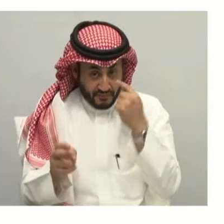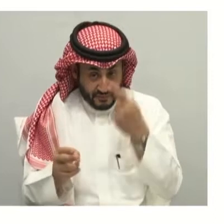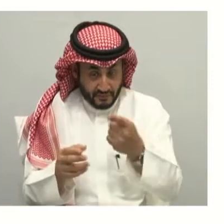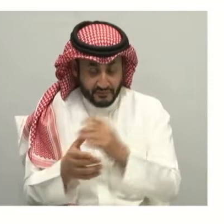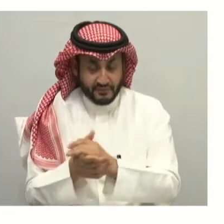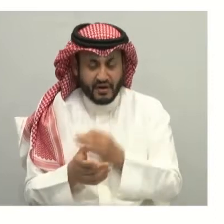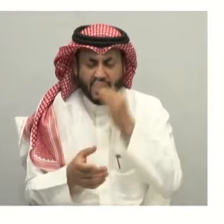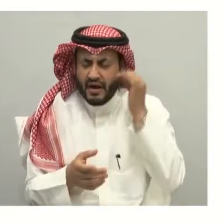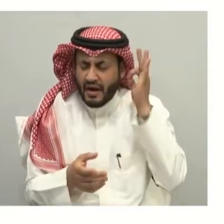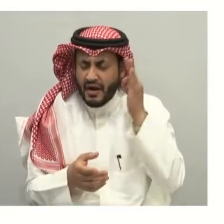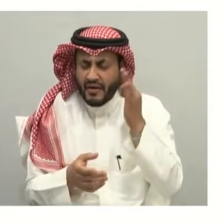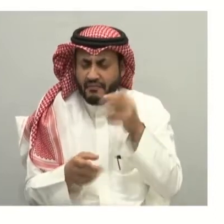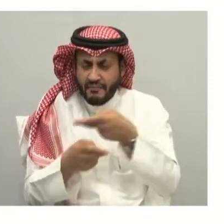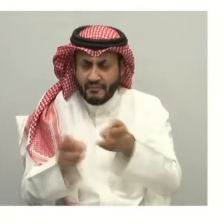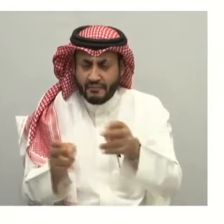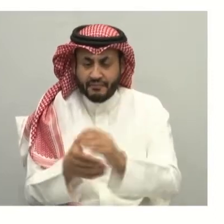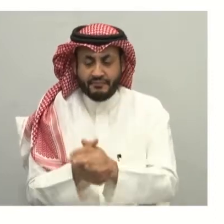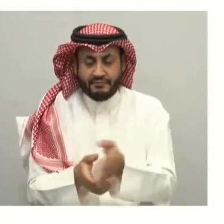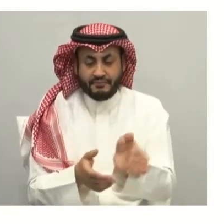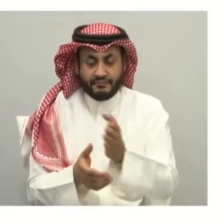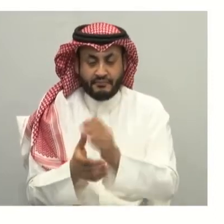Can you hear the difference?